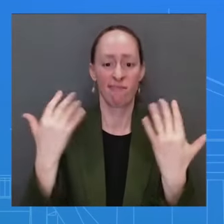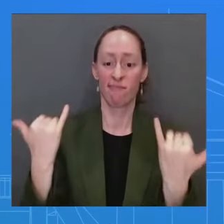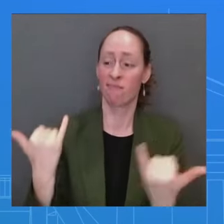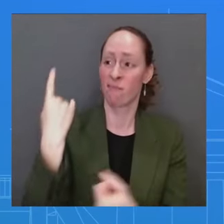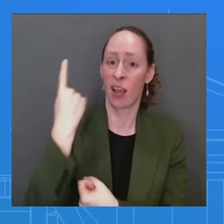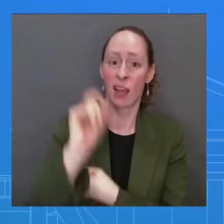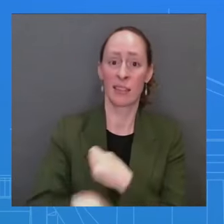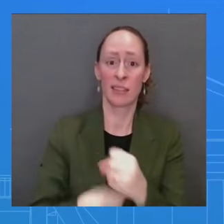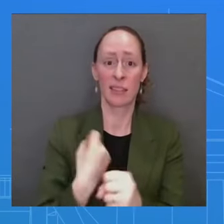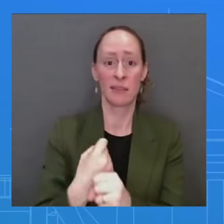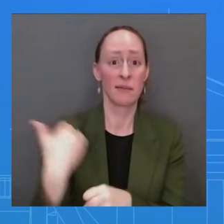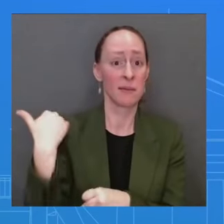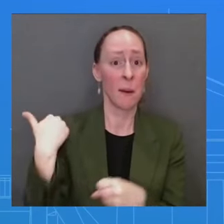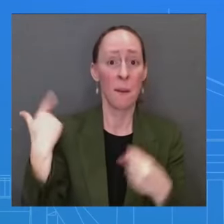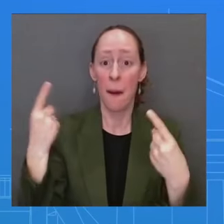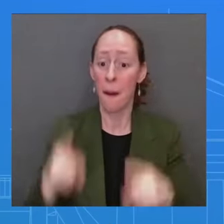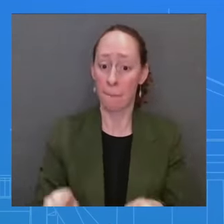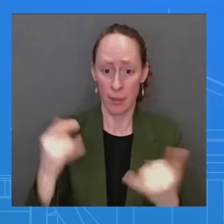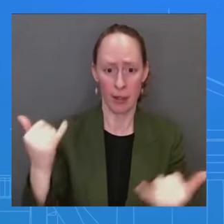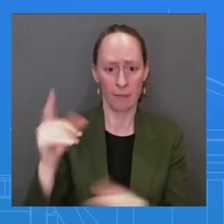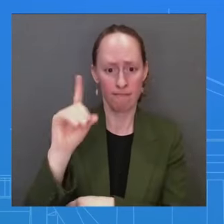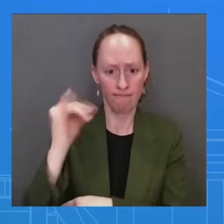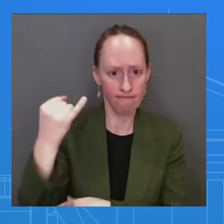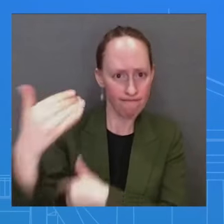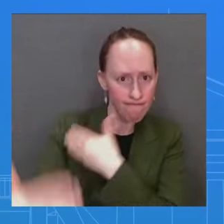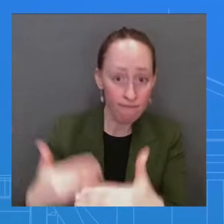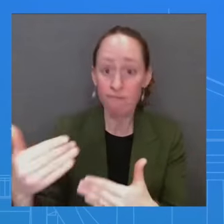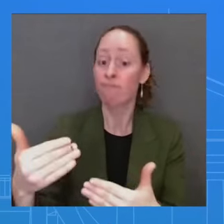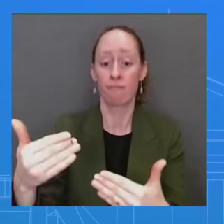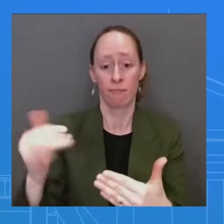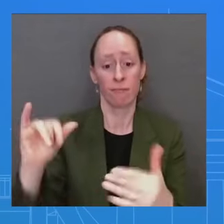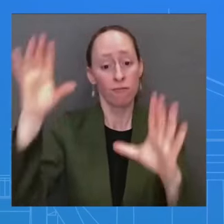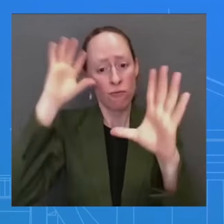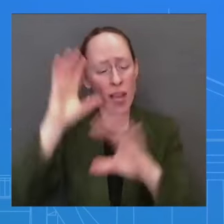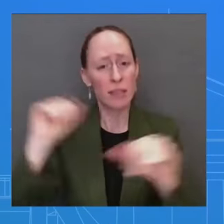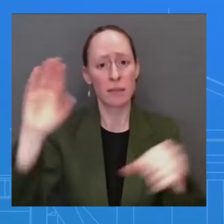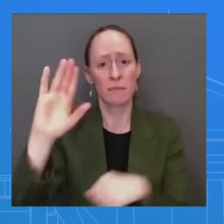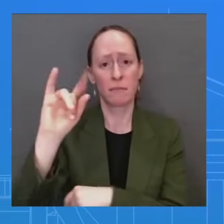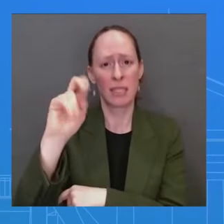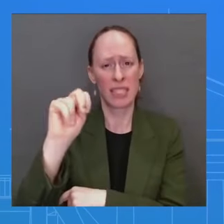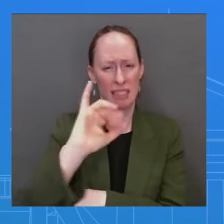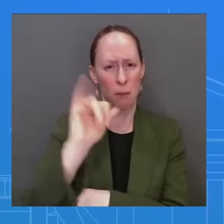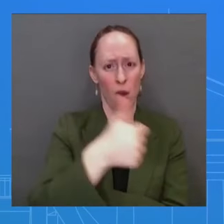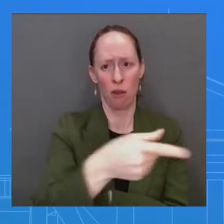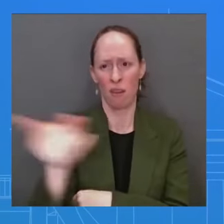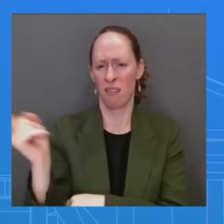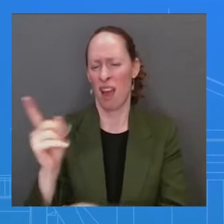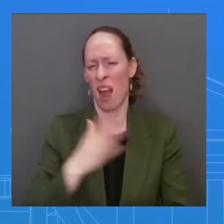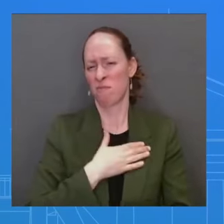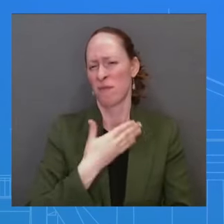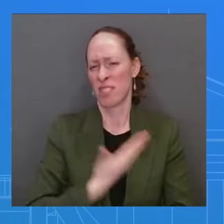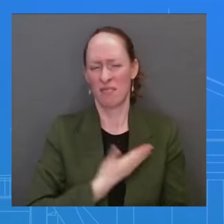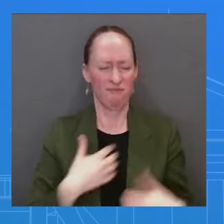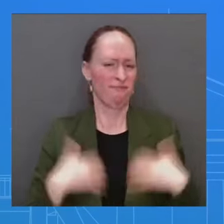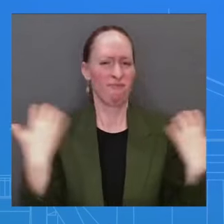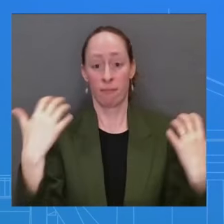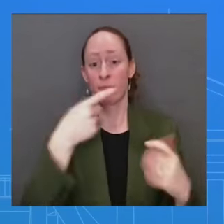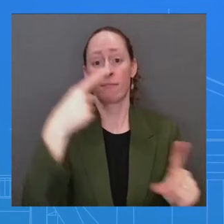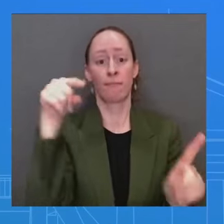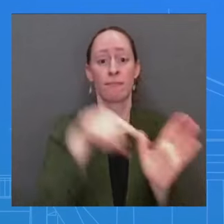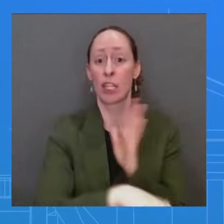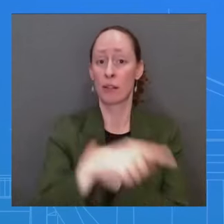Biden joined many other Americans in outrage over the brutal murder of Tyre Nichols. Vice President Harris traveled to